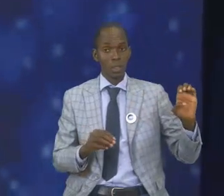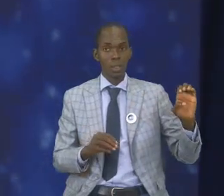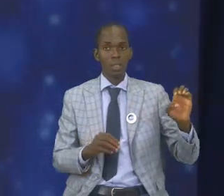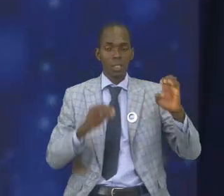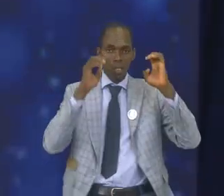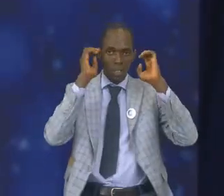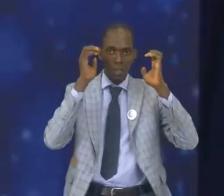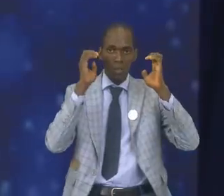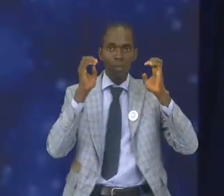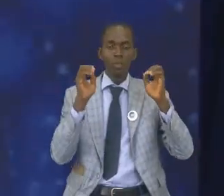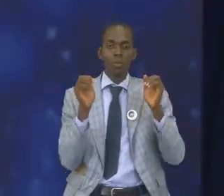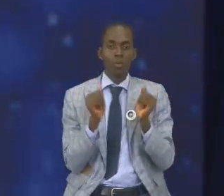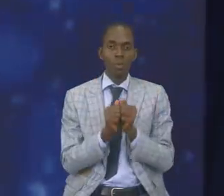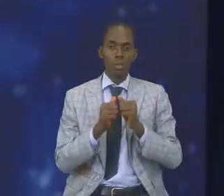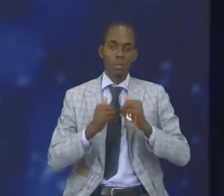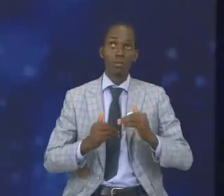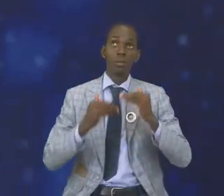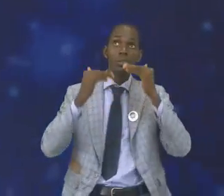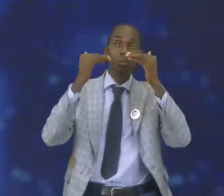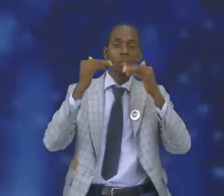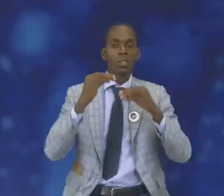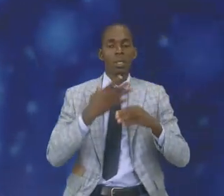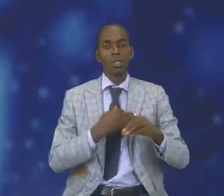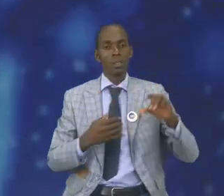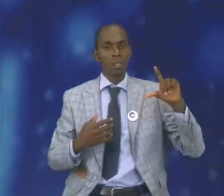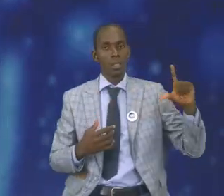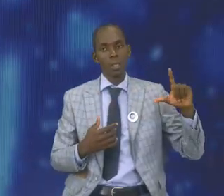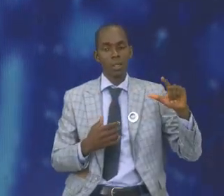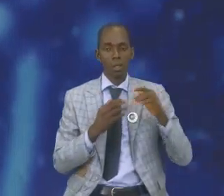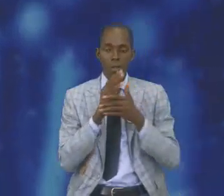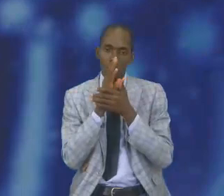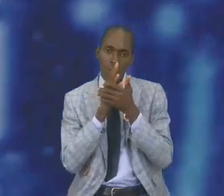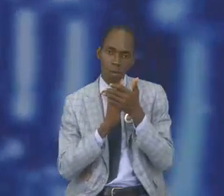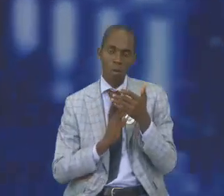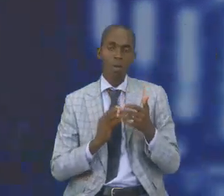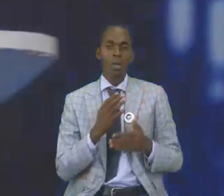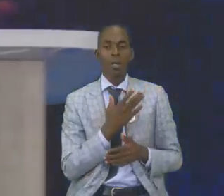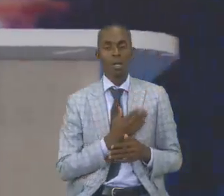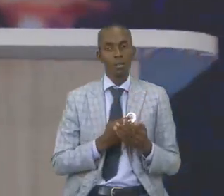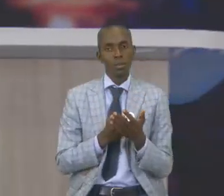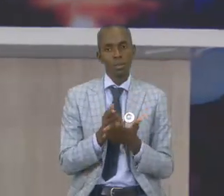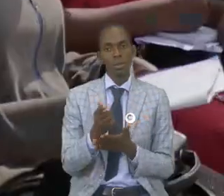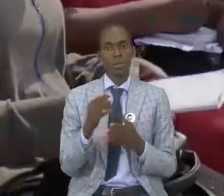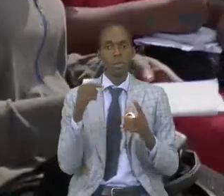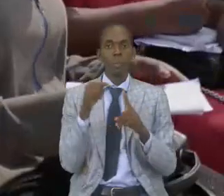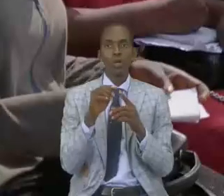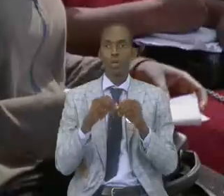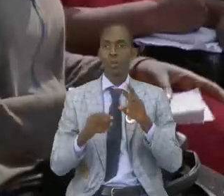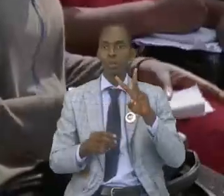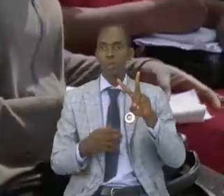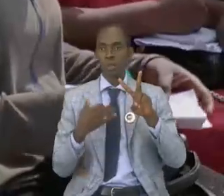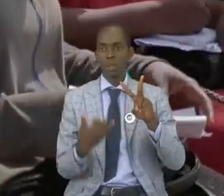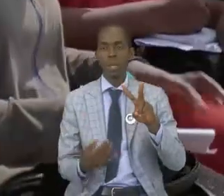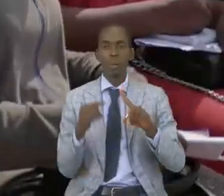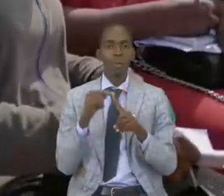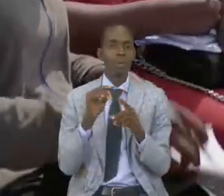for elevation. And then we must have L, lowliness and loyalty. Let's come to point number 2 now. We're coming to point